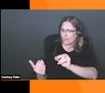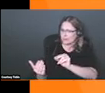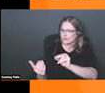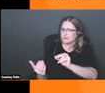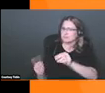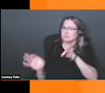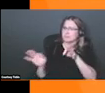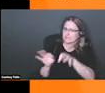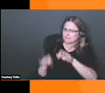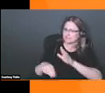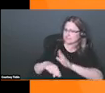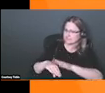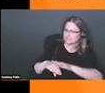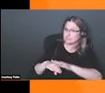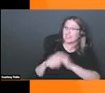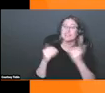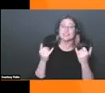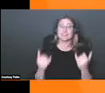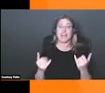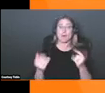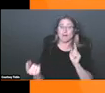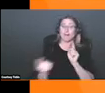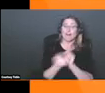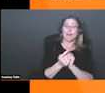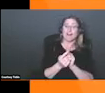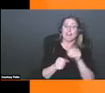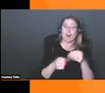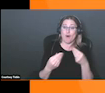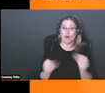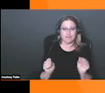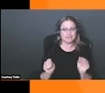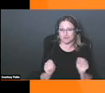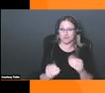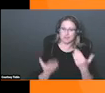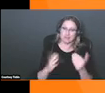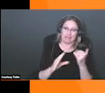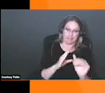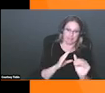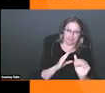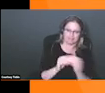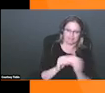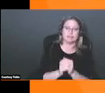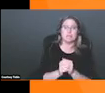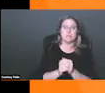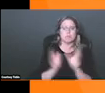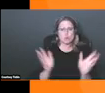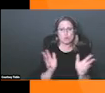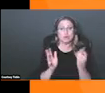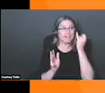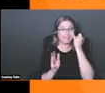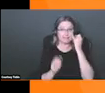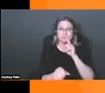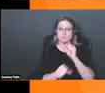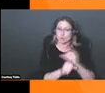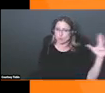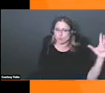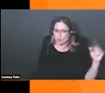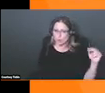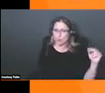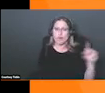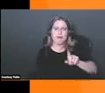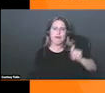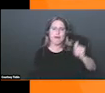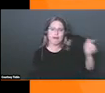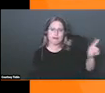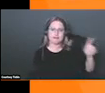probably going to happen by email, but you can get, I would encourage you to ask if possible. And sometimes with the